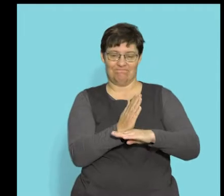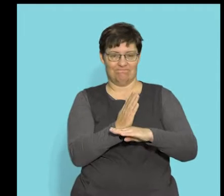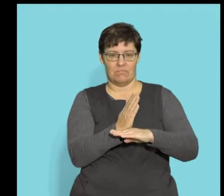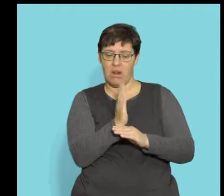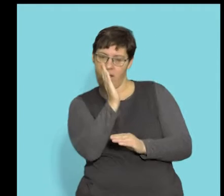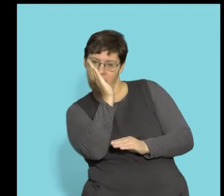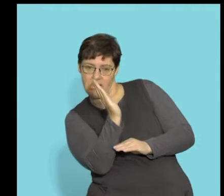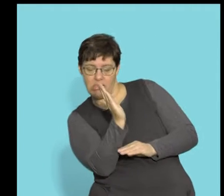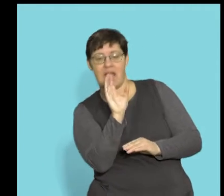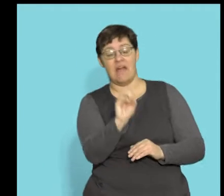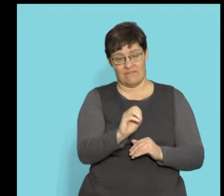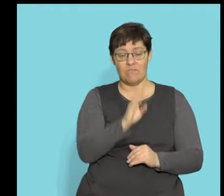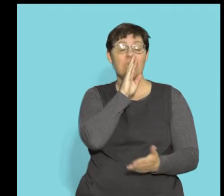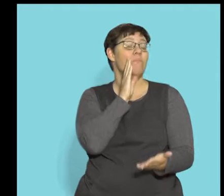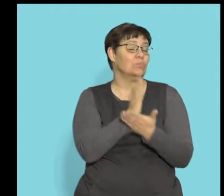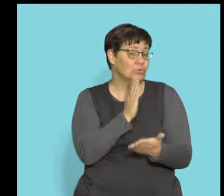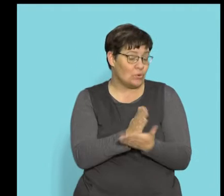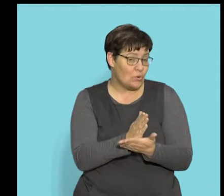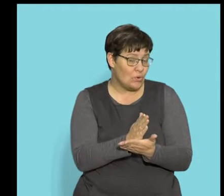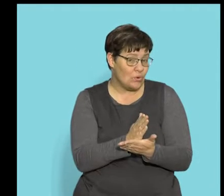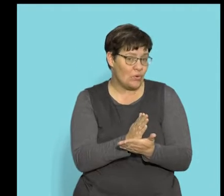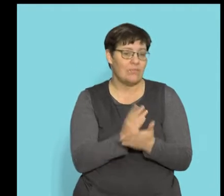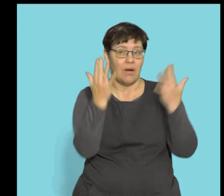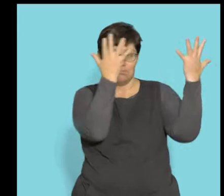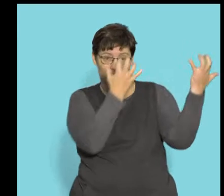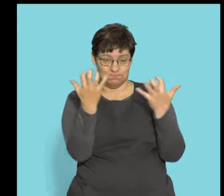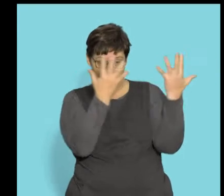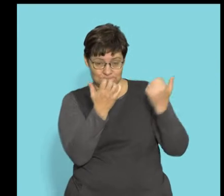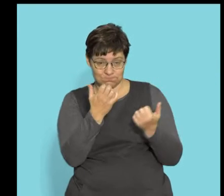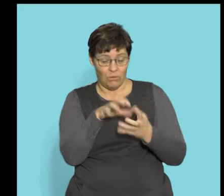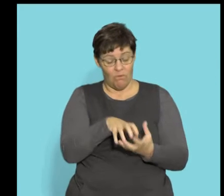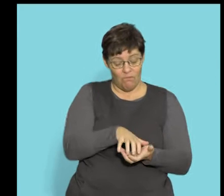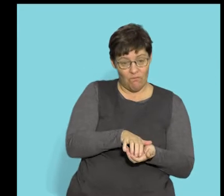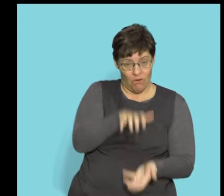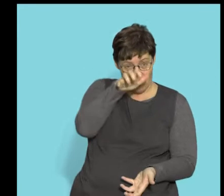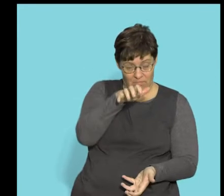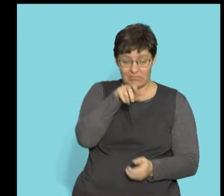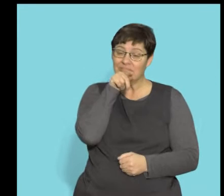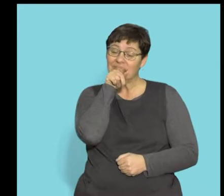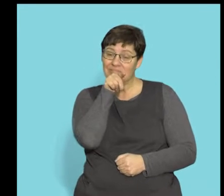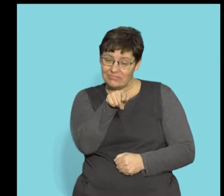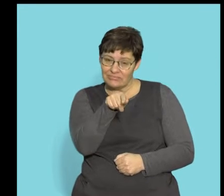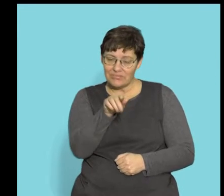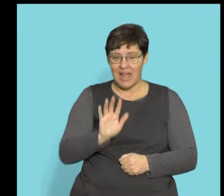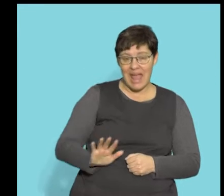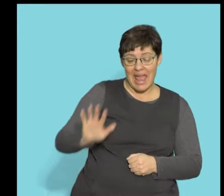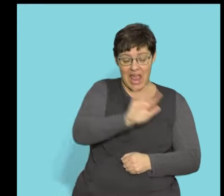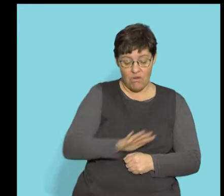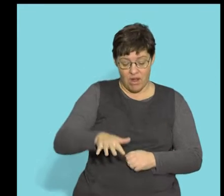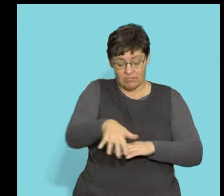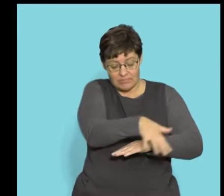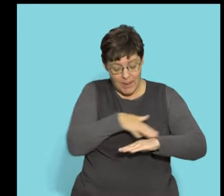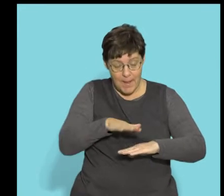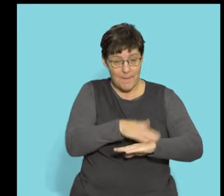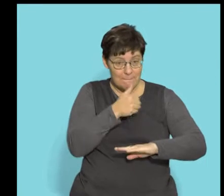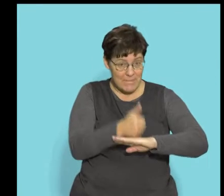So please make sure when you are calculating volume that this calculation is the area of the base times